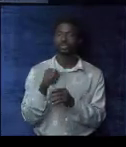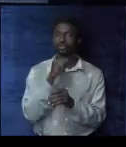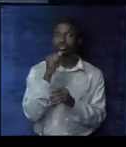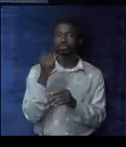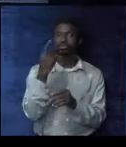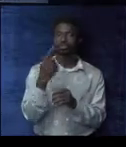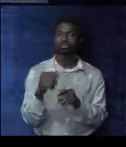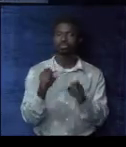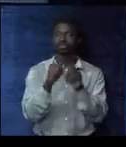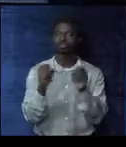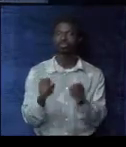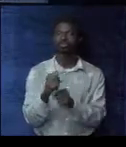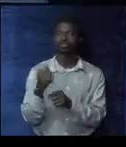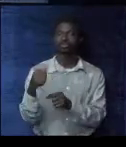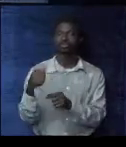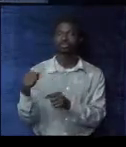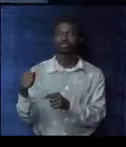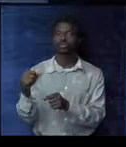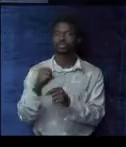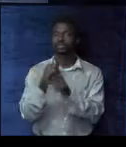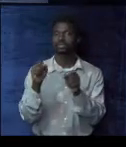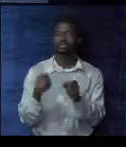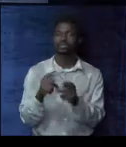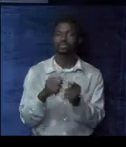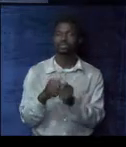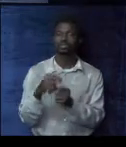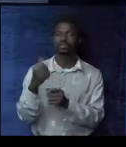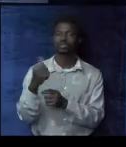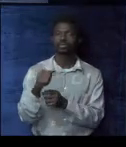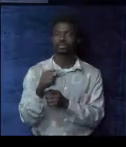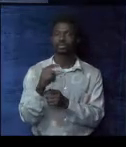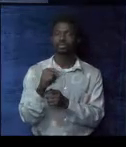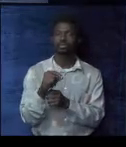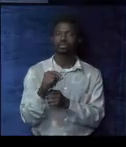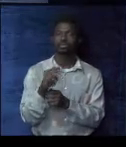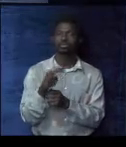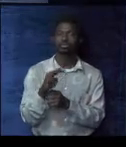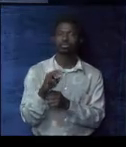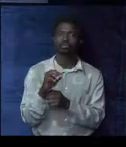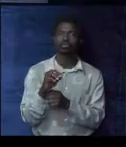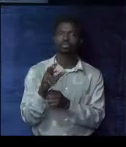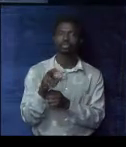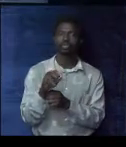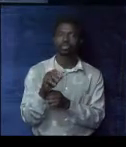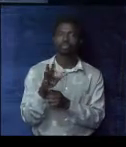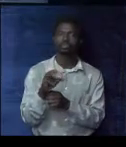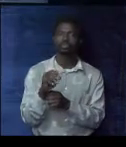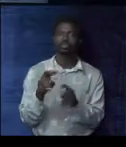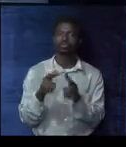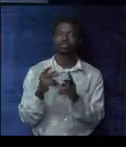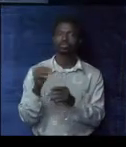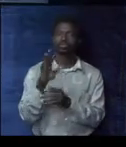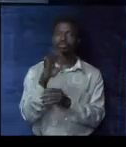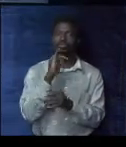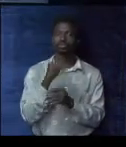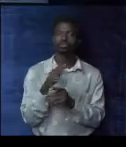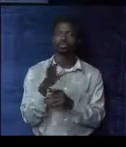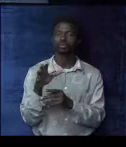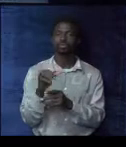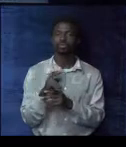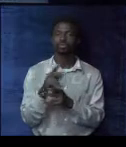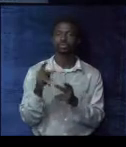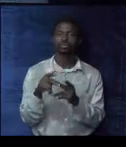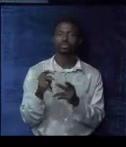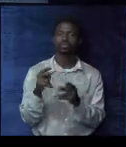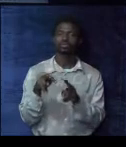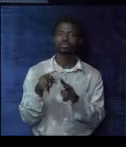single squares. It is counting 10 squares together. 10, 20, 30, 40, 50. The value of 5 is 50. But the